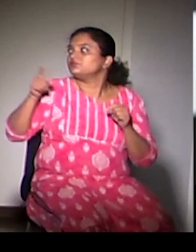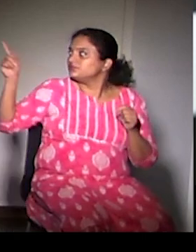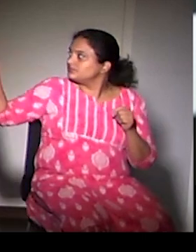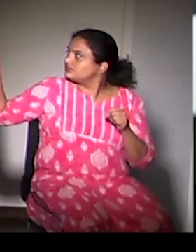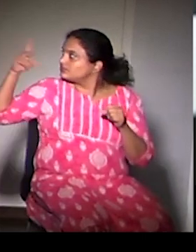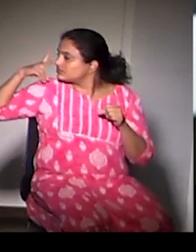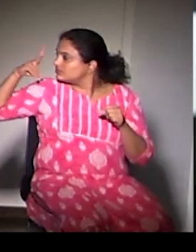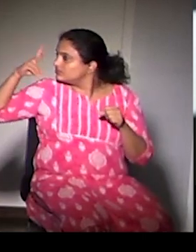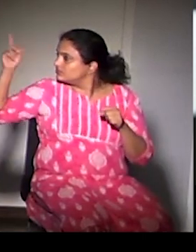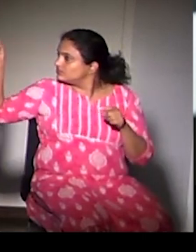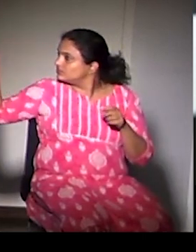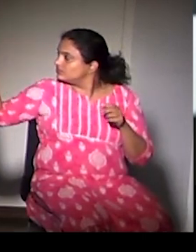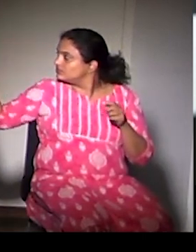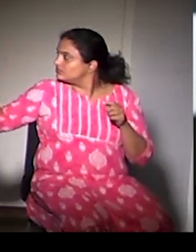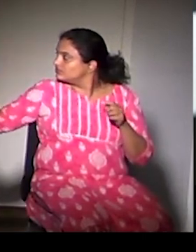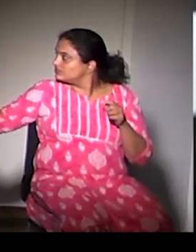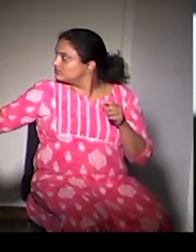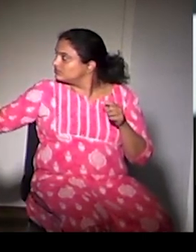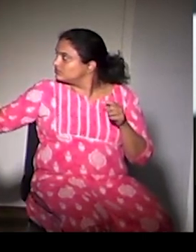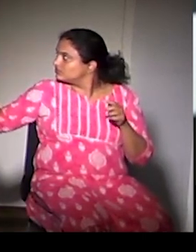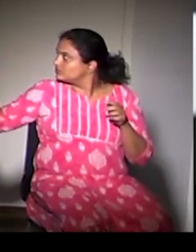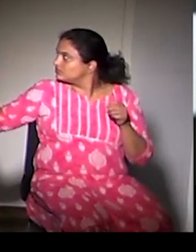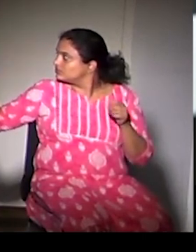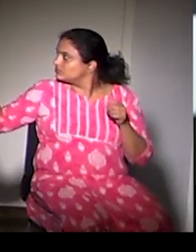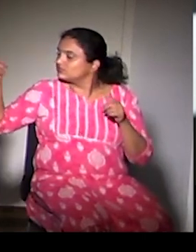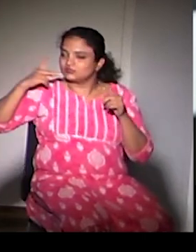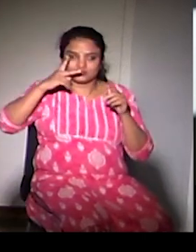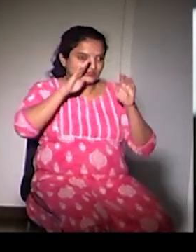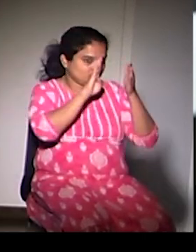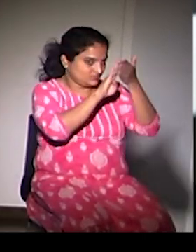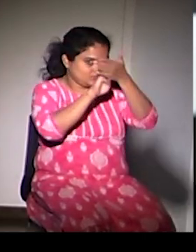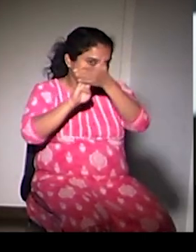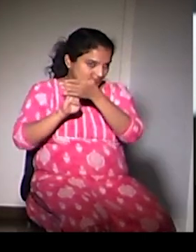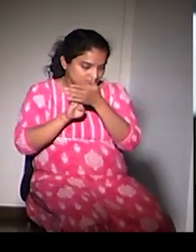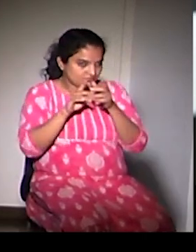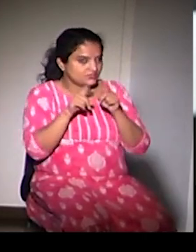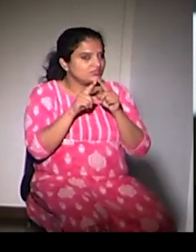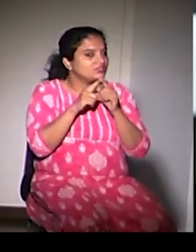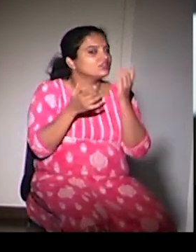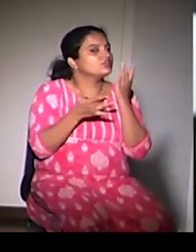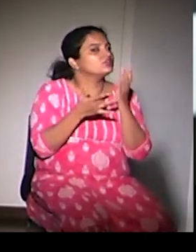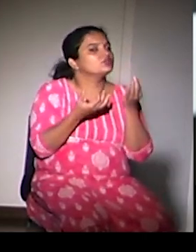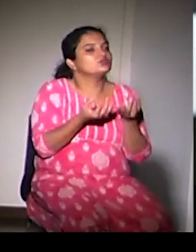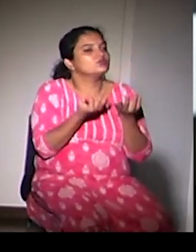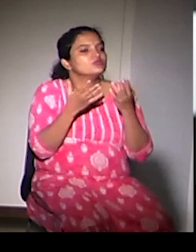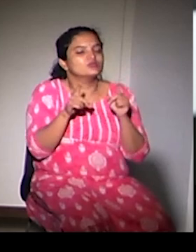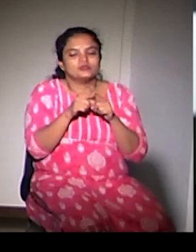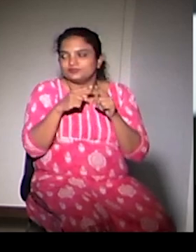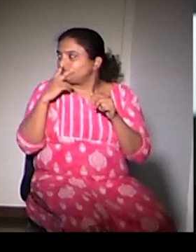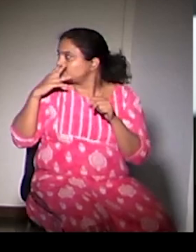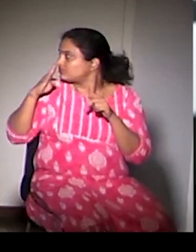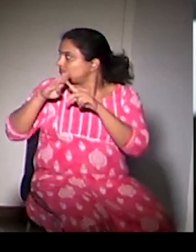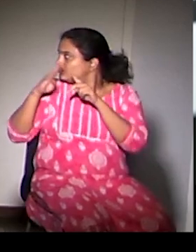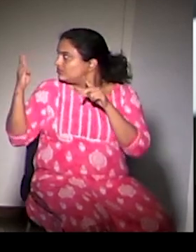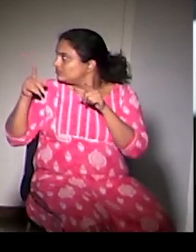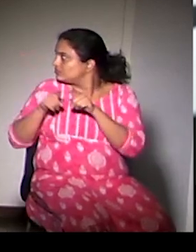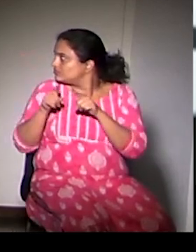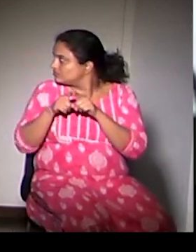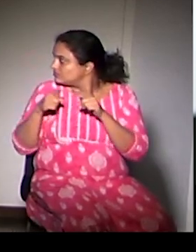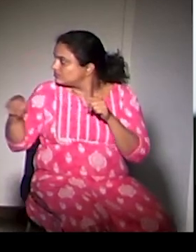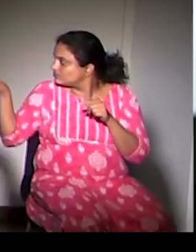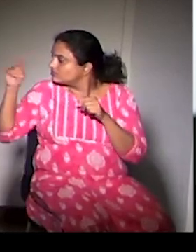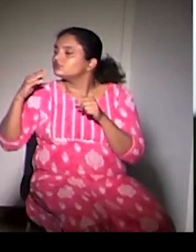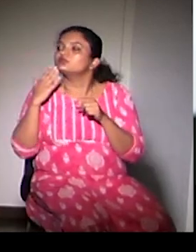unique. You can see some hexagonal tiles with the engraved technique. They've been scooped away, just leaving